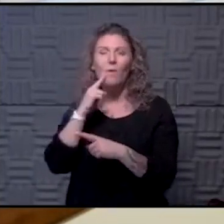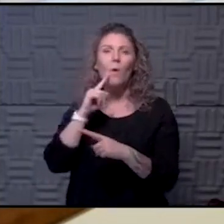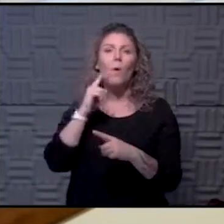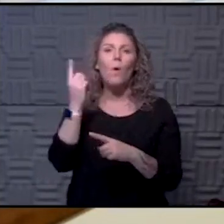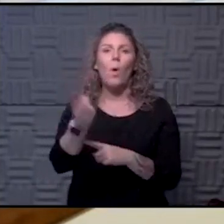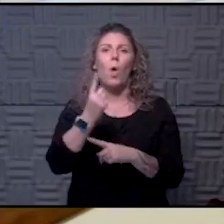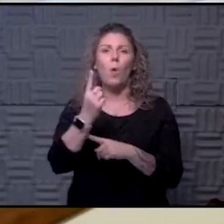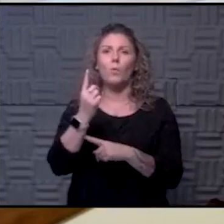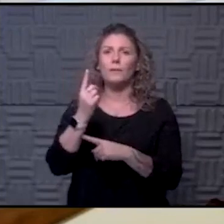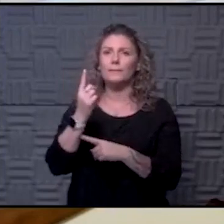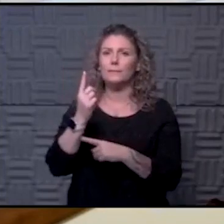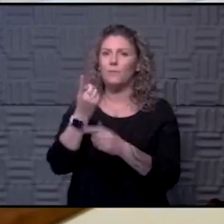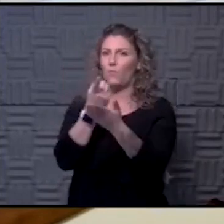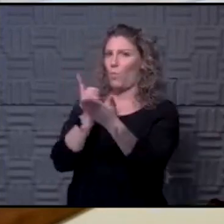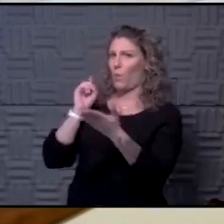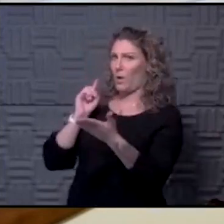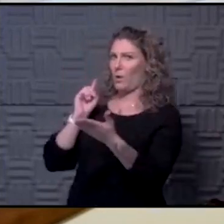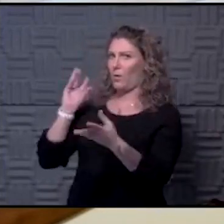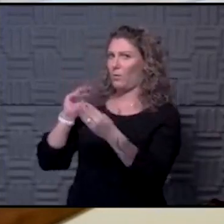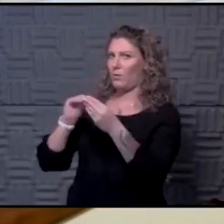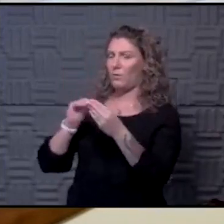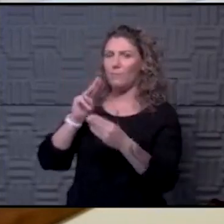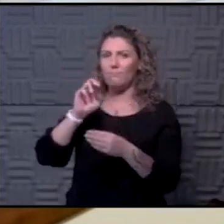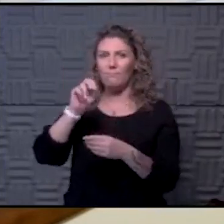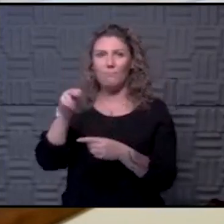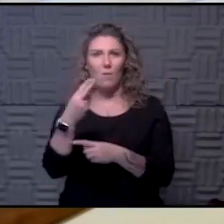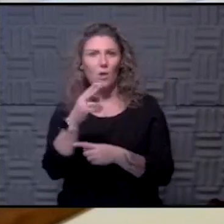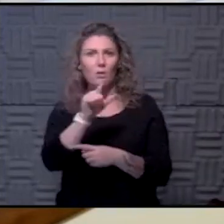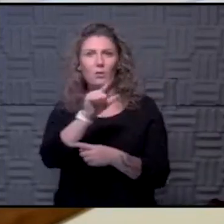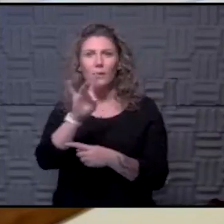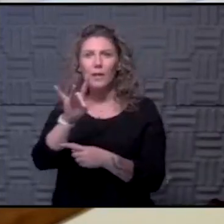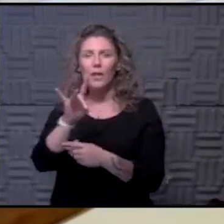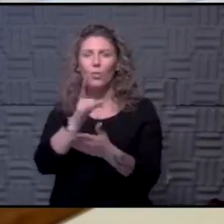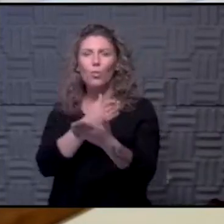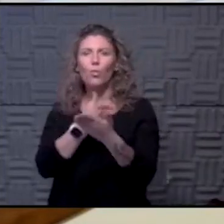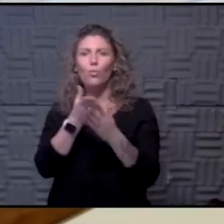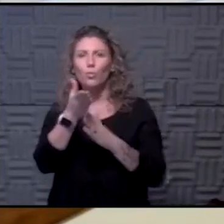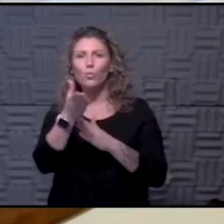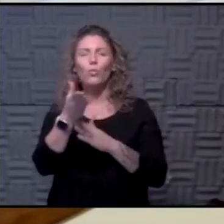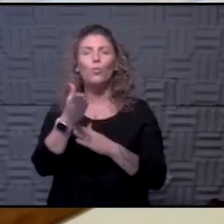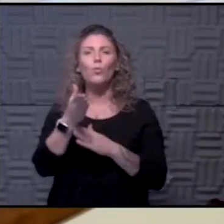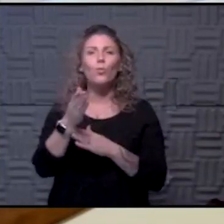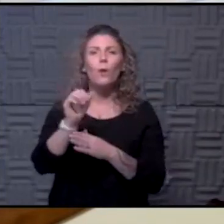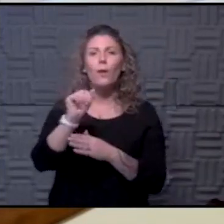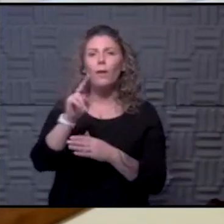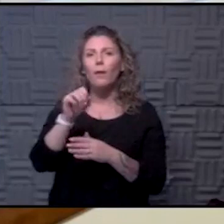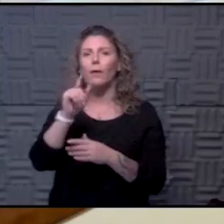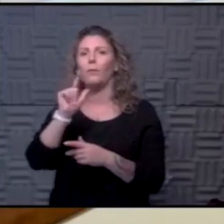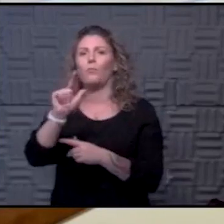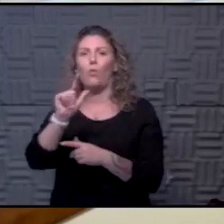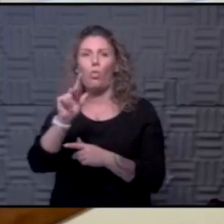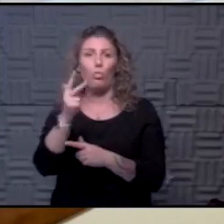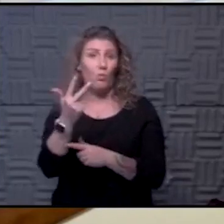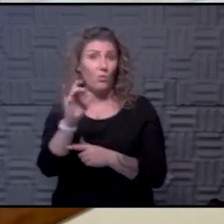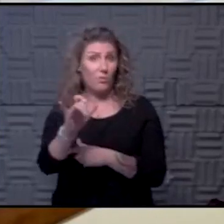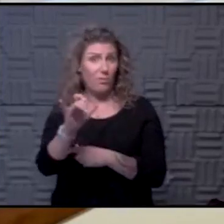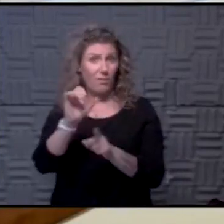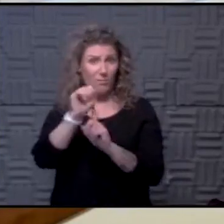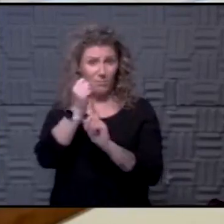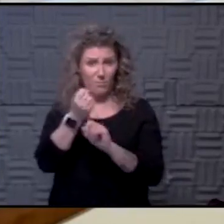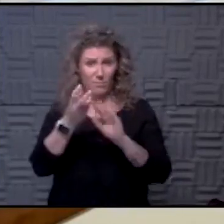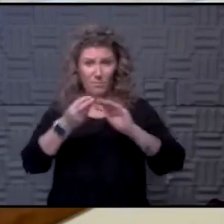most recent one that we have is from March 28th through the 3rd. And our case count for that week was